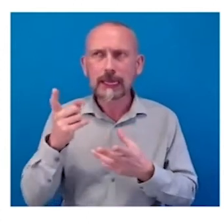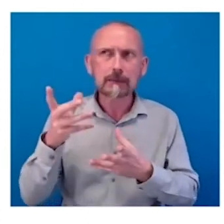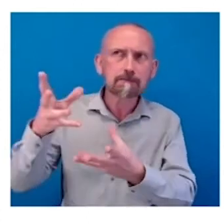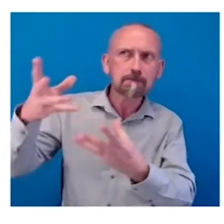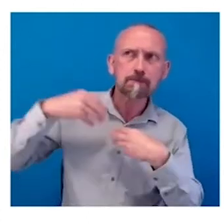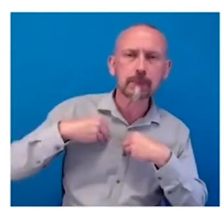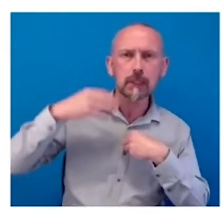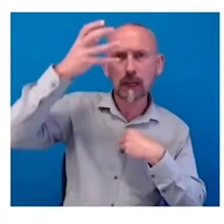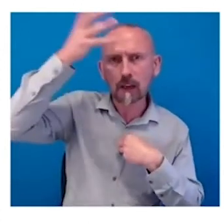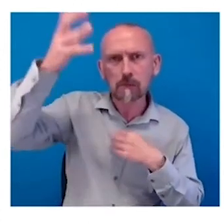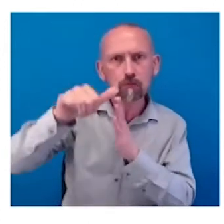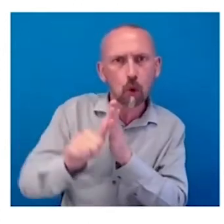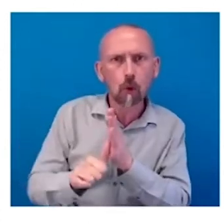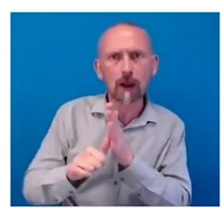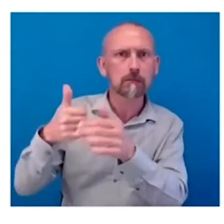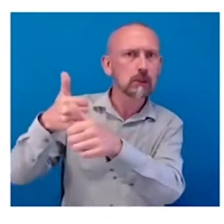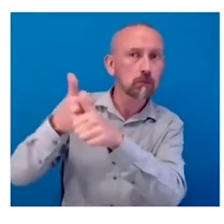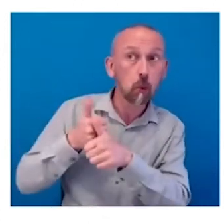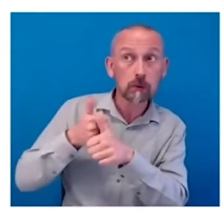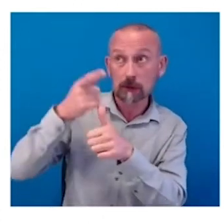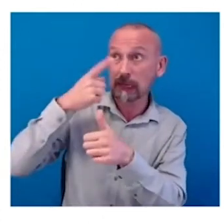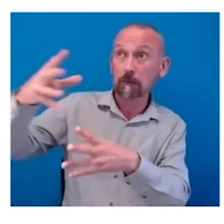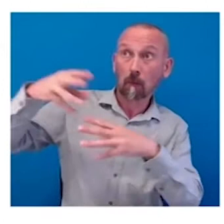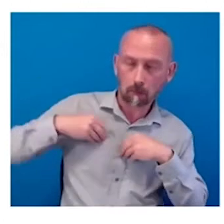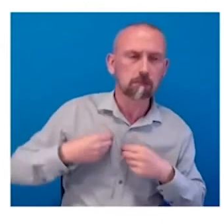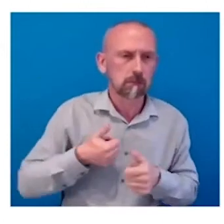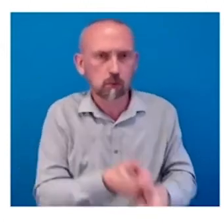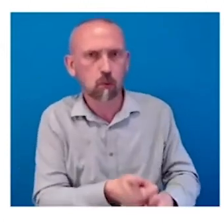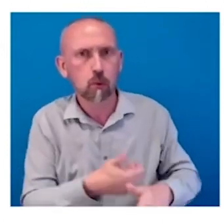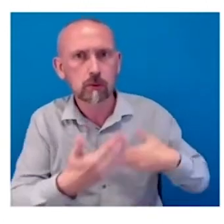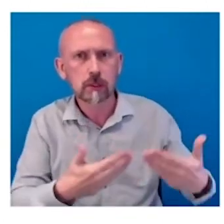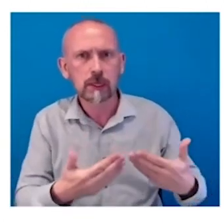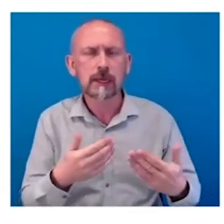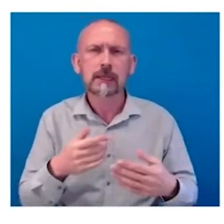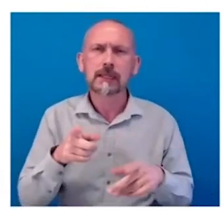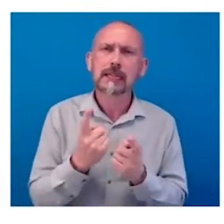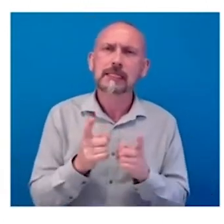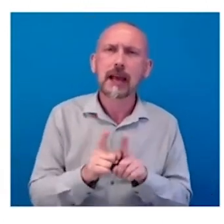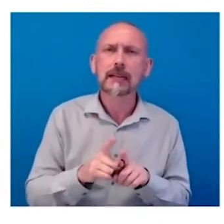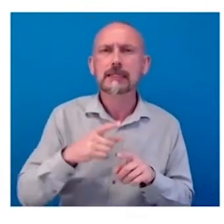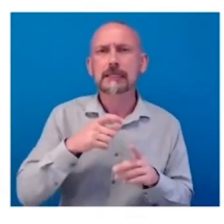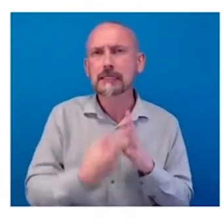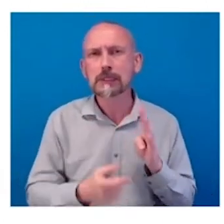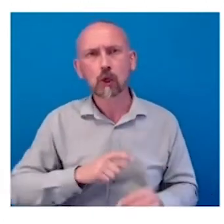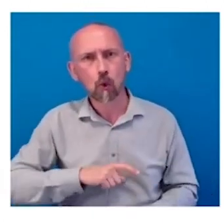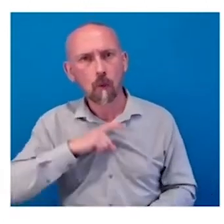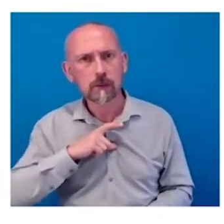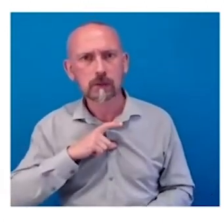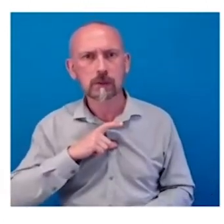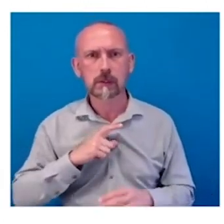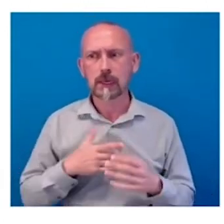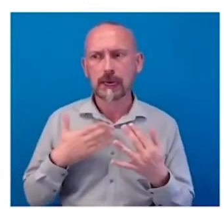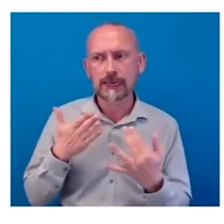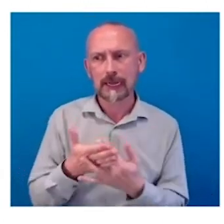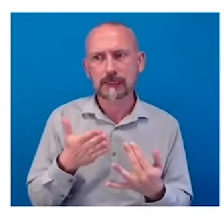out there. How are employers finding the experience of disability competent and access to work? Speaking of